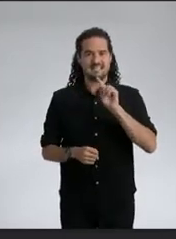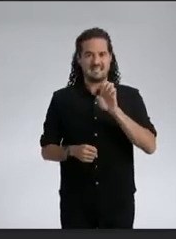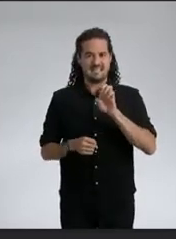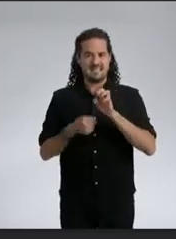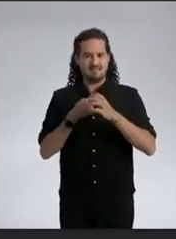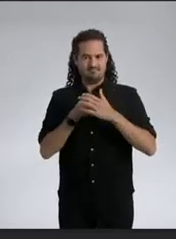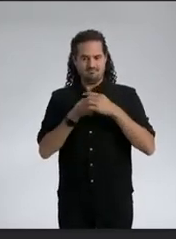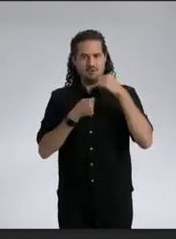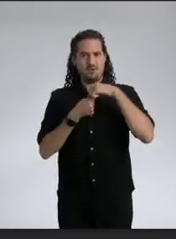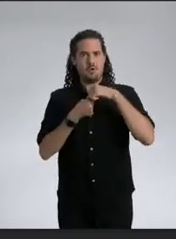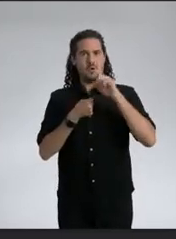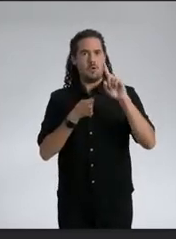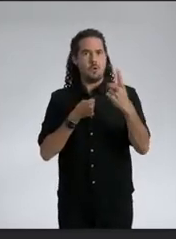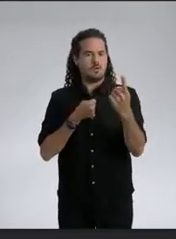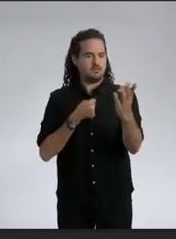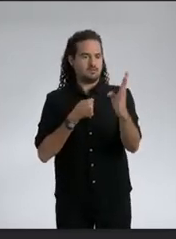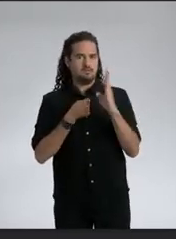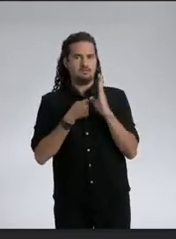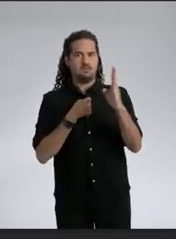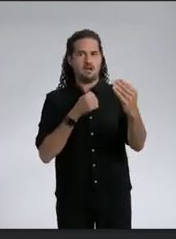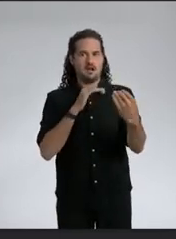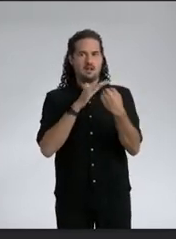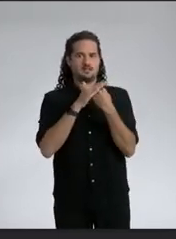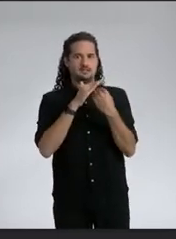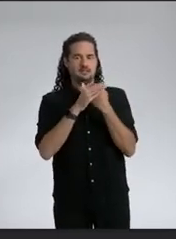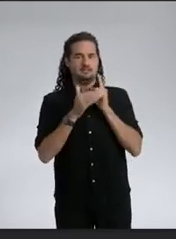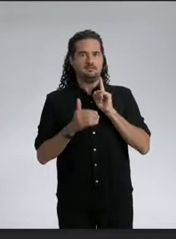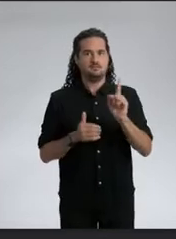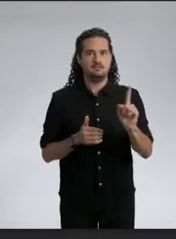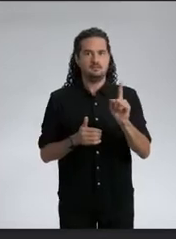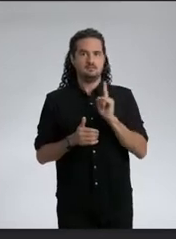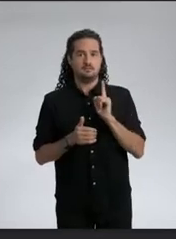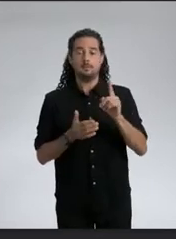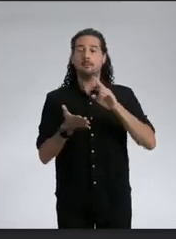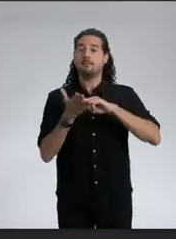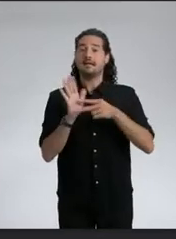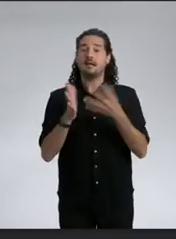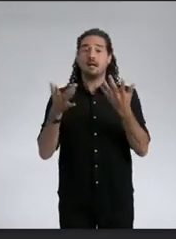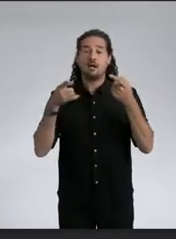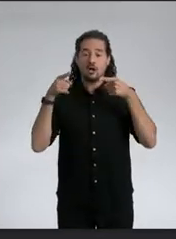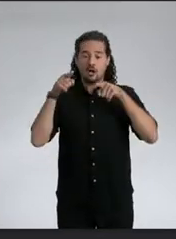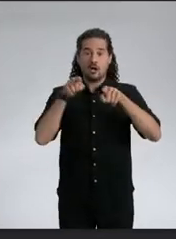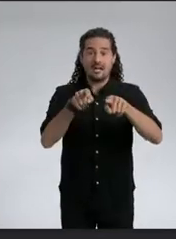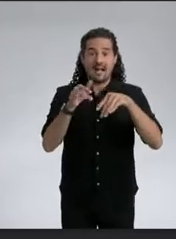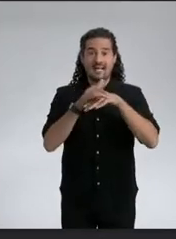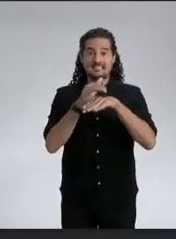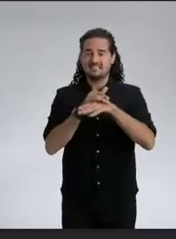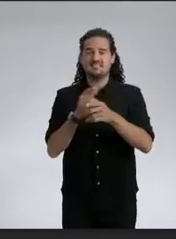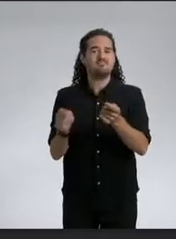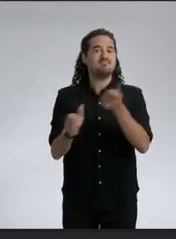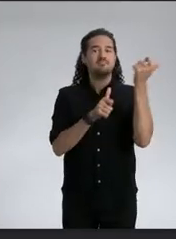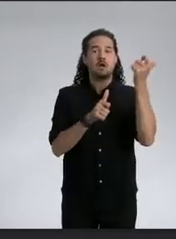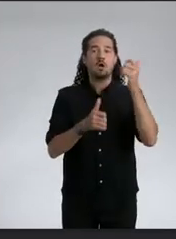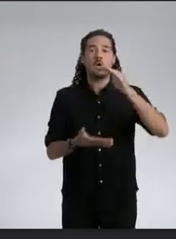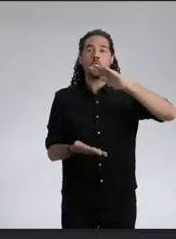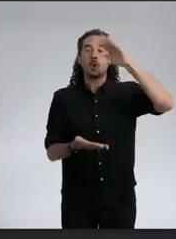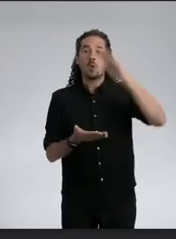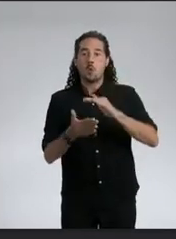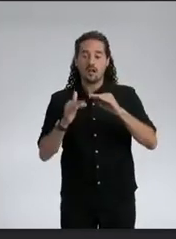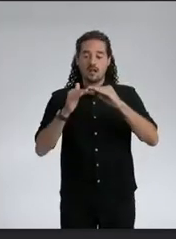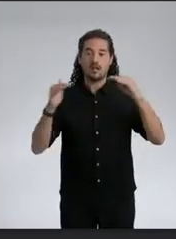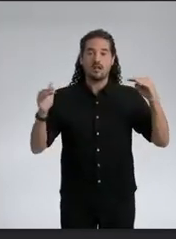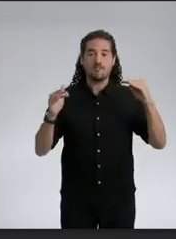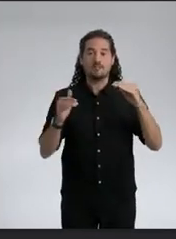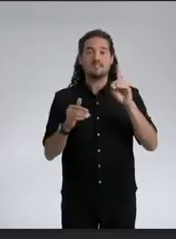exclusive access. This completely eliminates concurrent access and the low-level data races that come with it.